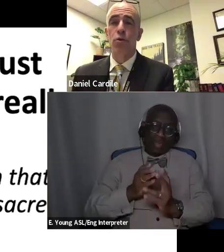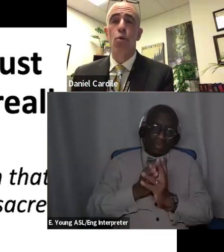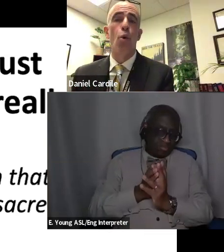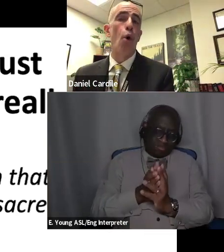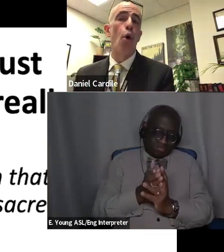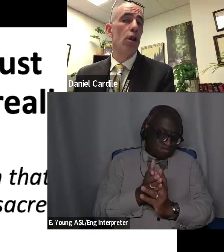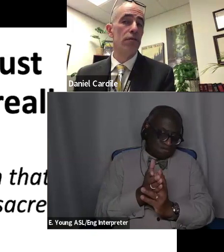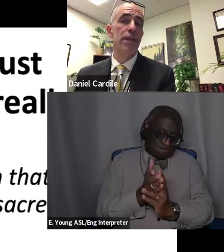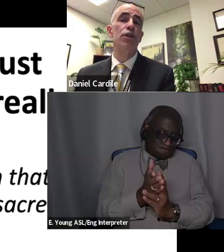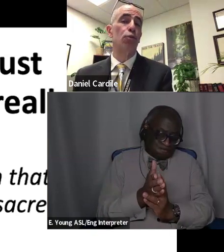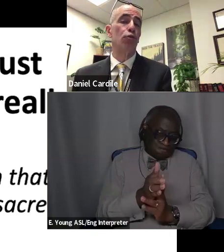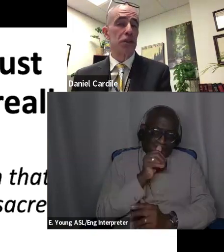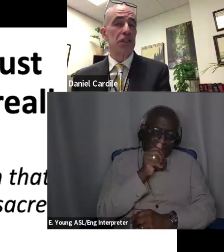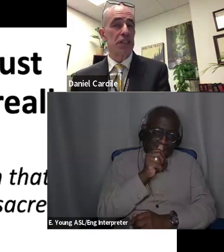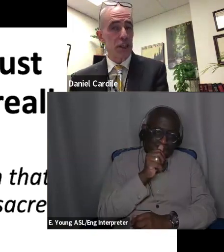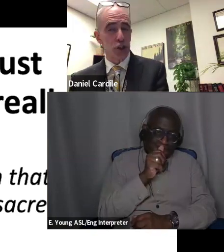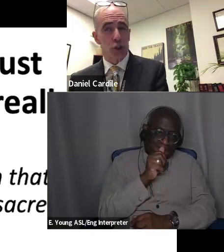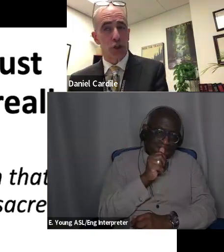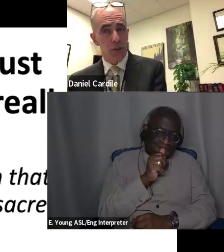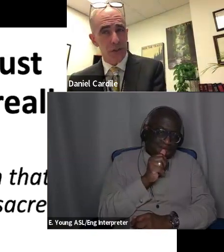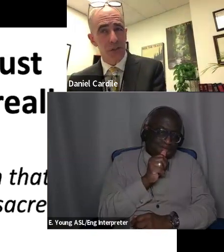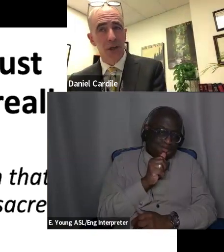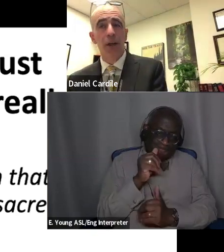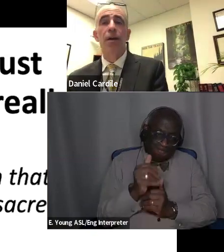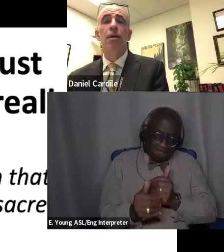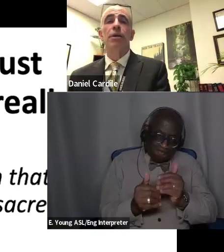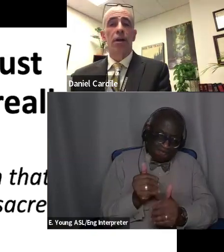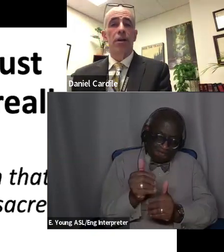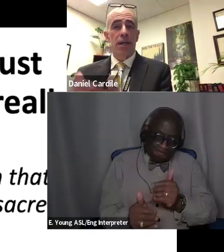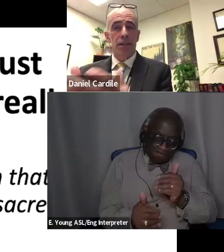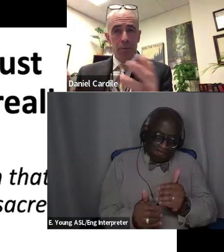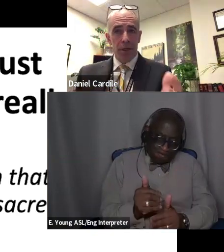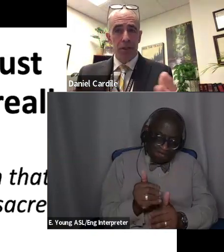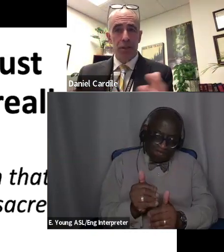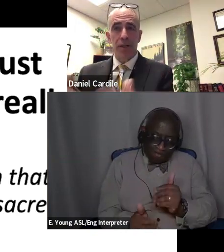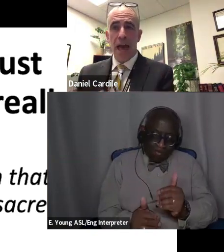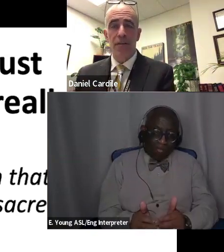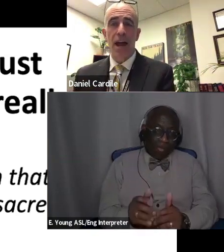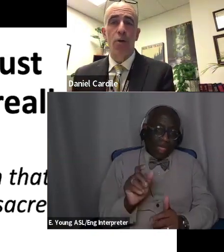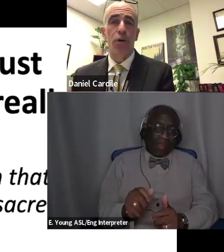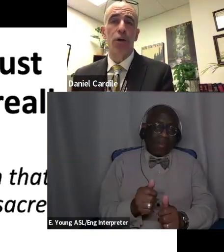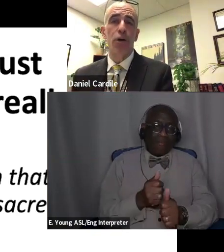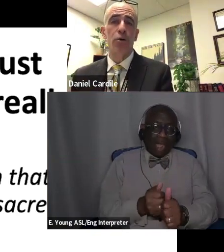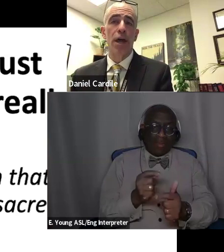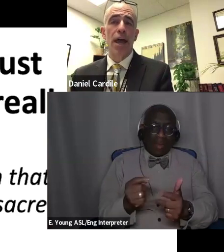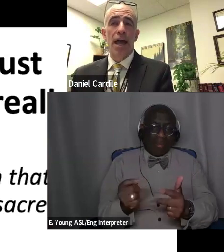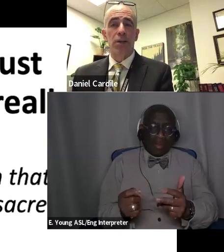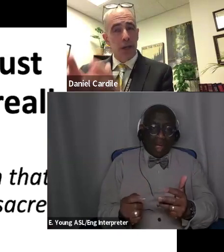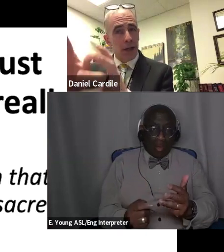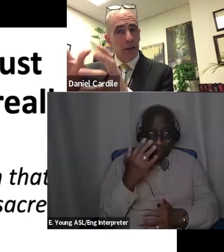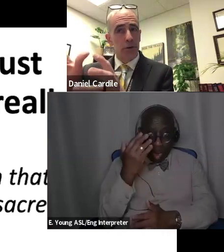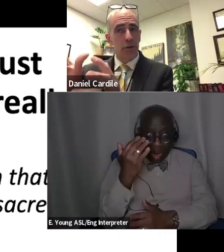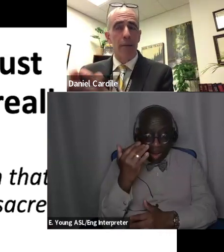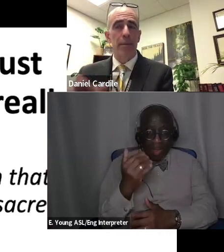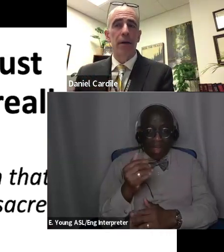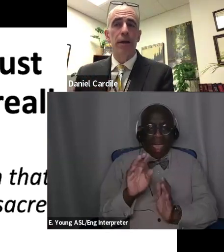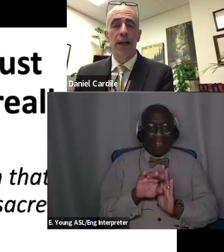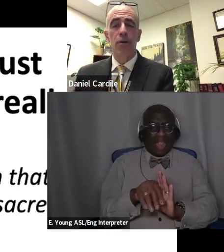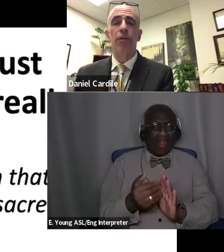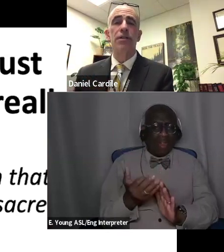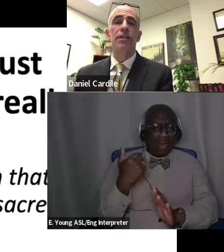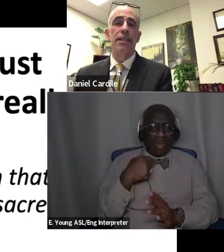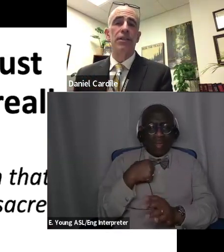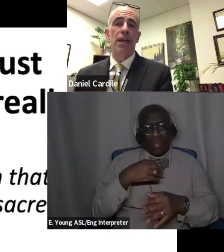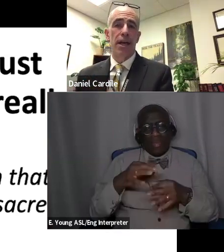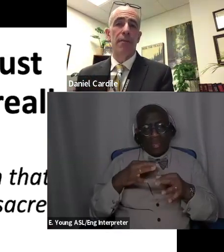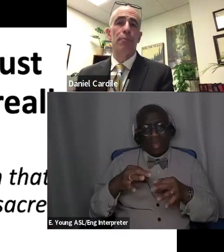have to do all of these procedures because, as we mentioned half an hour ago, as we're getting close to wrapping up